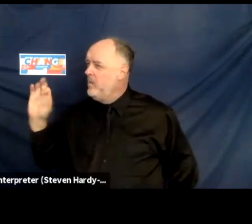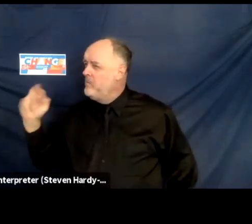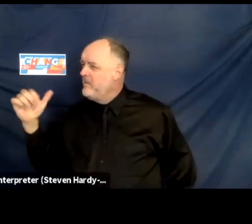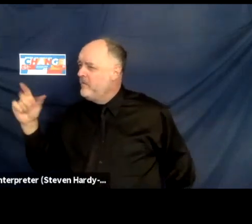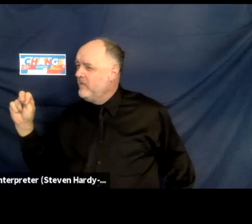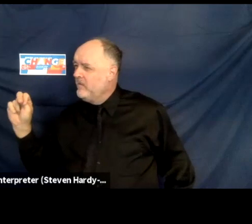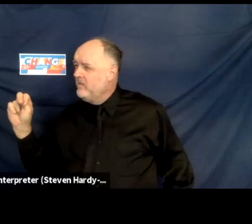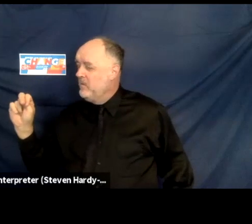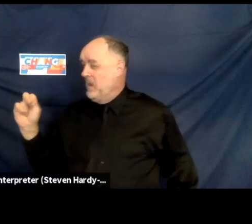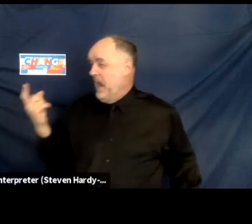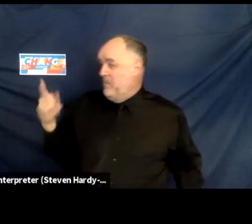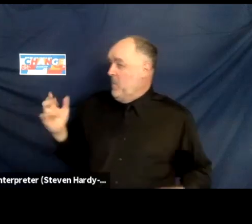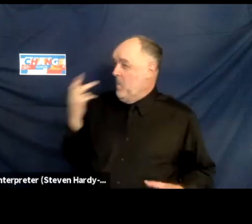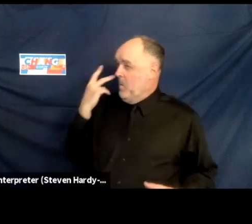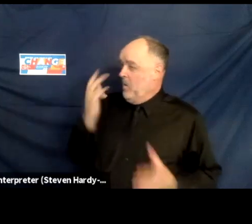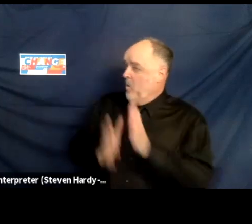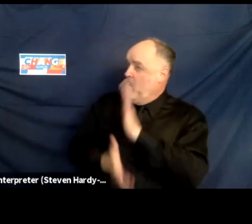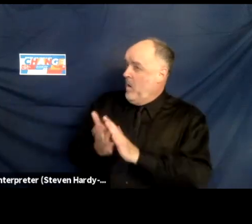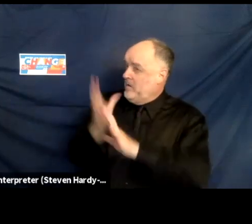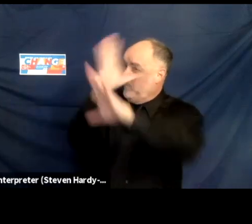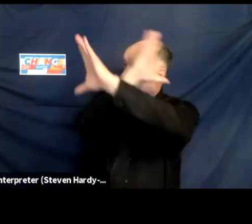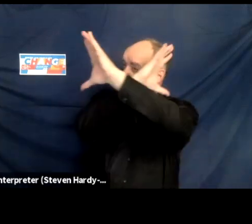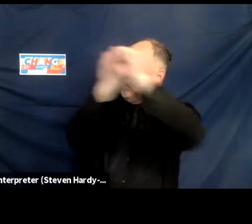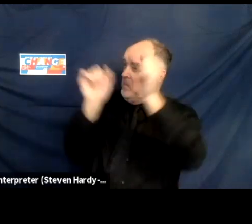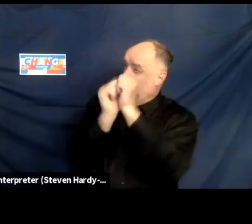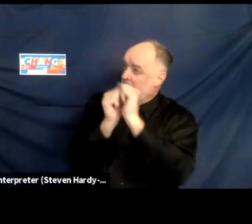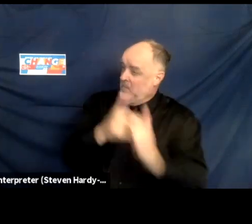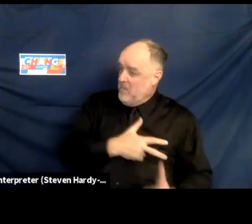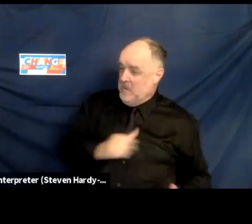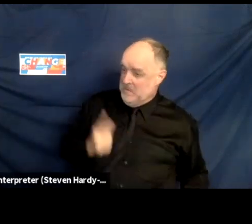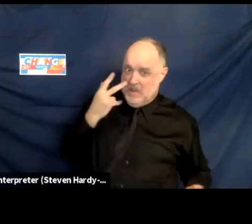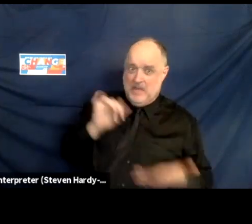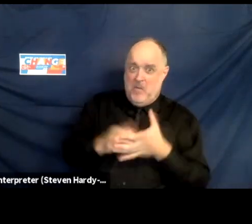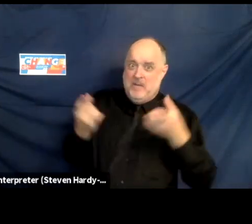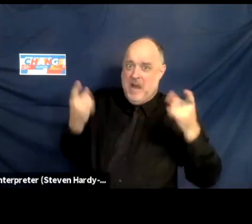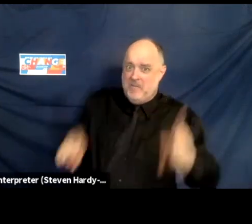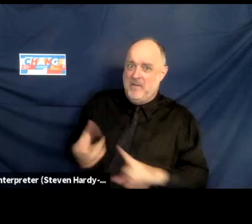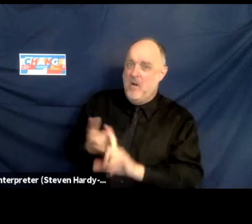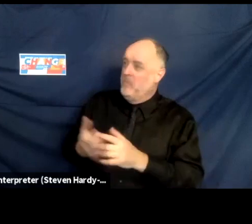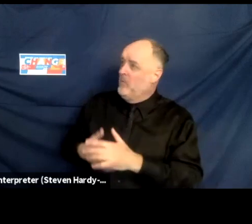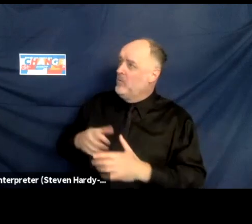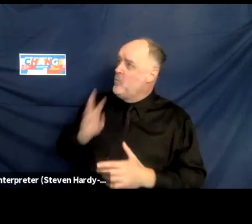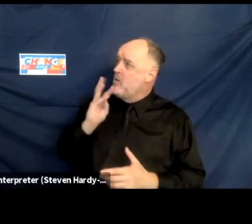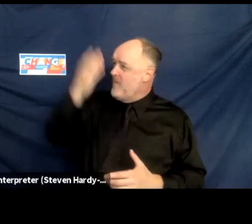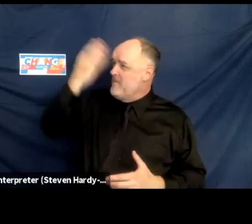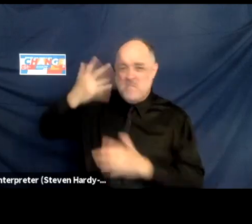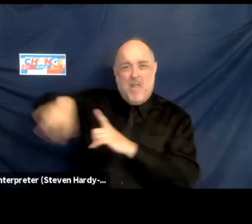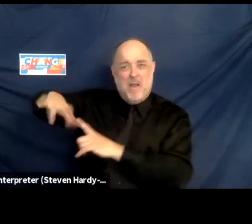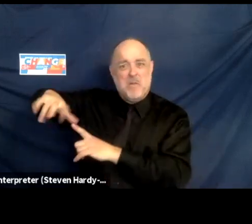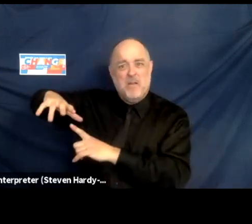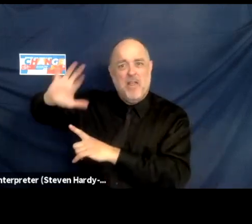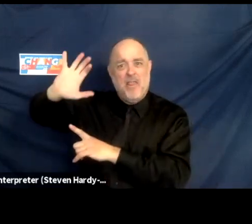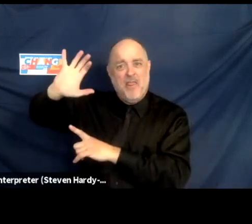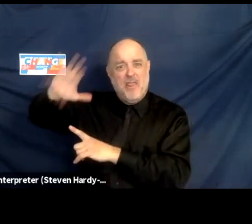the presidential campaign, Joe Biden was always doing things from the riverfront. And the riverfront in Delaware, which has just been